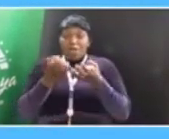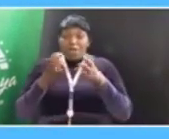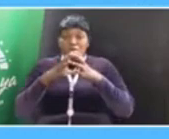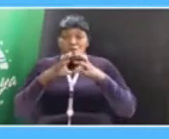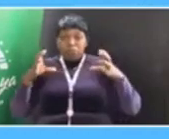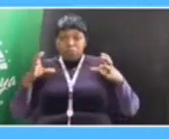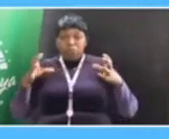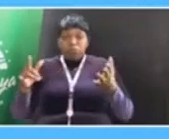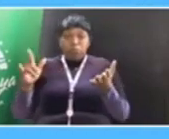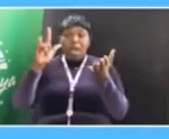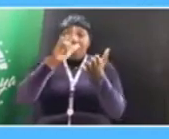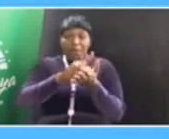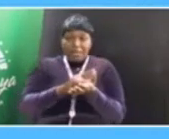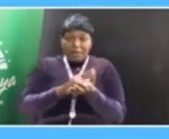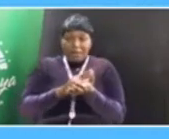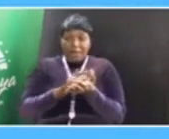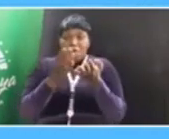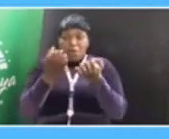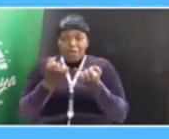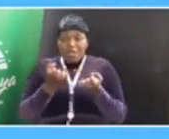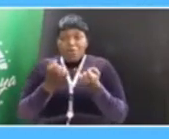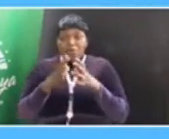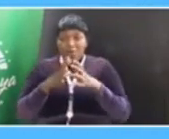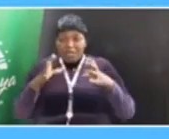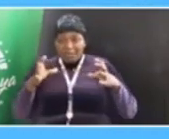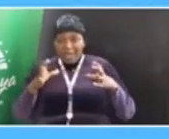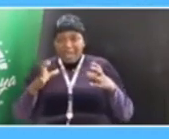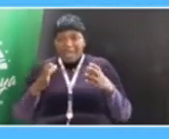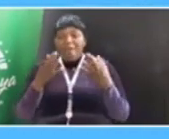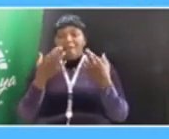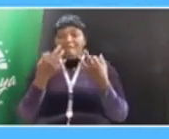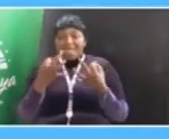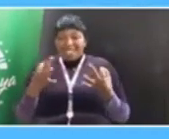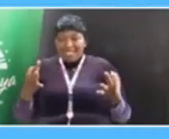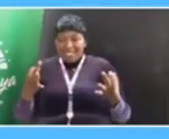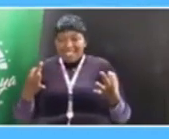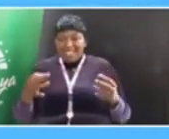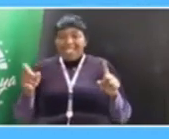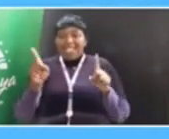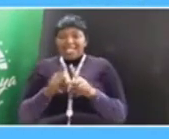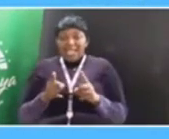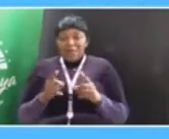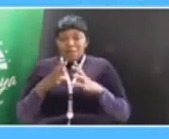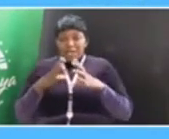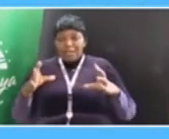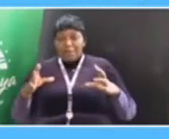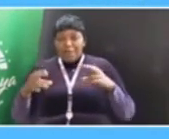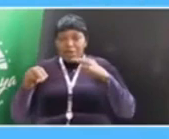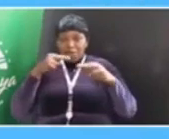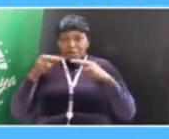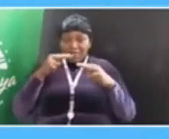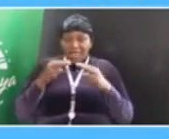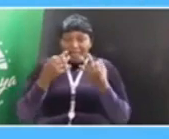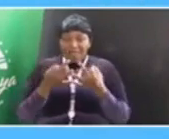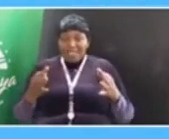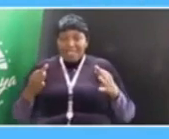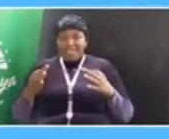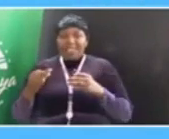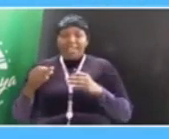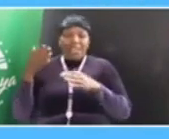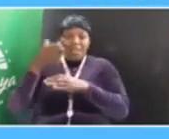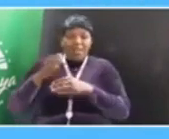airport. We need to expand our facilities. We need to expand hospitality facilities across Kenya,